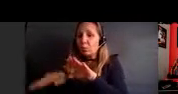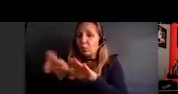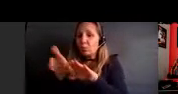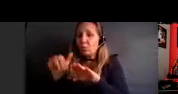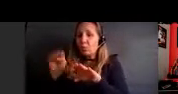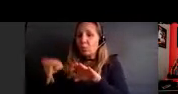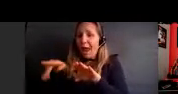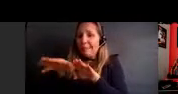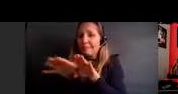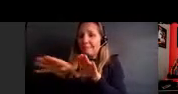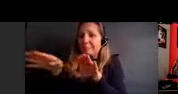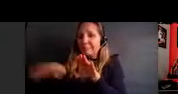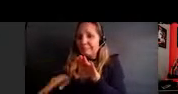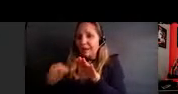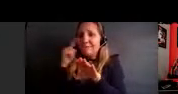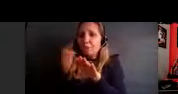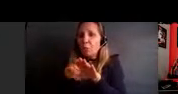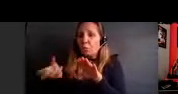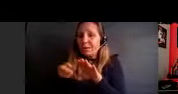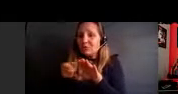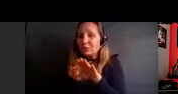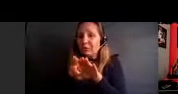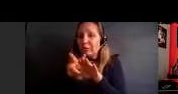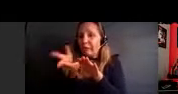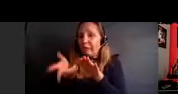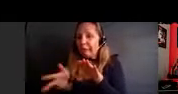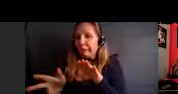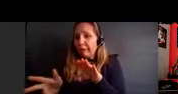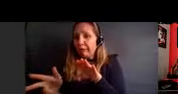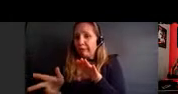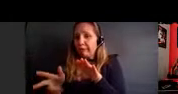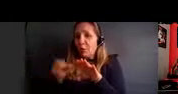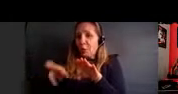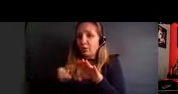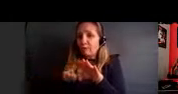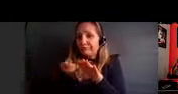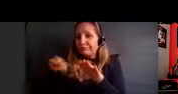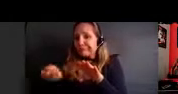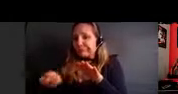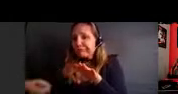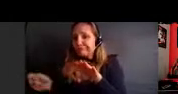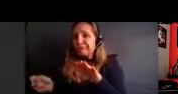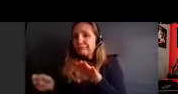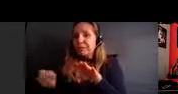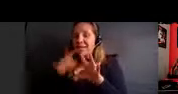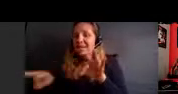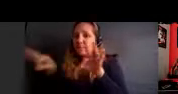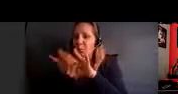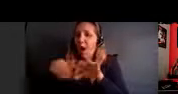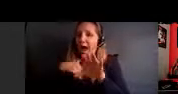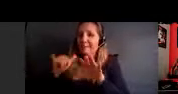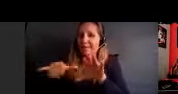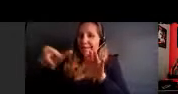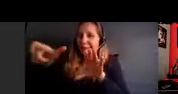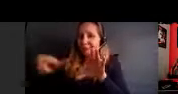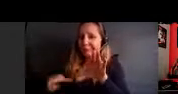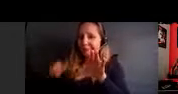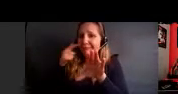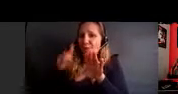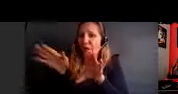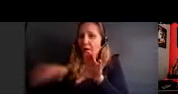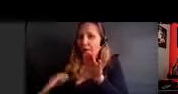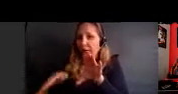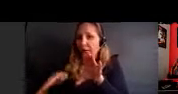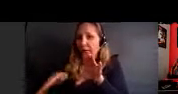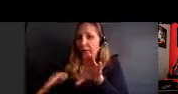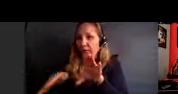their vehicle to let a wheelchair out or a power chair out, that they can actually safely lower the ramp. So if you have to block off spots,